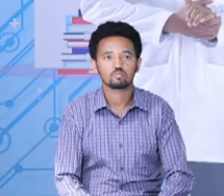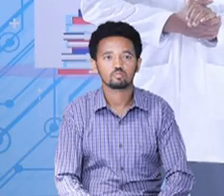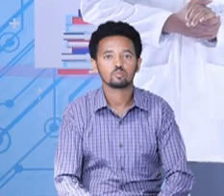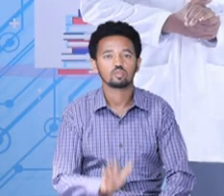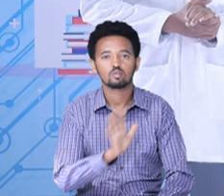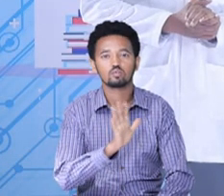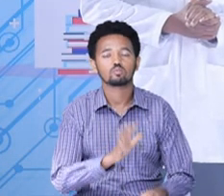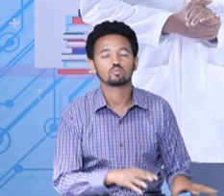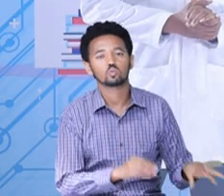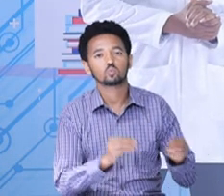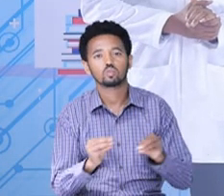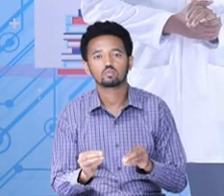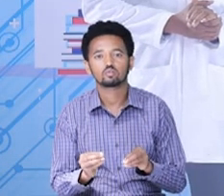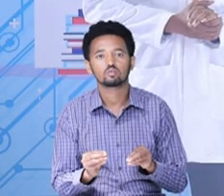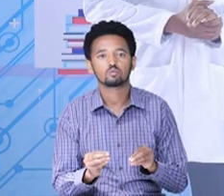Hello student,